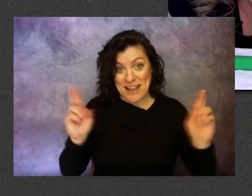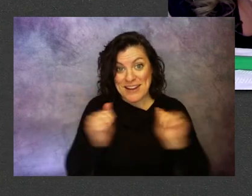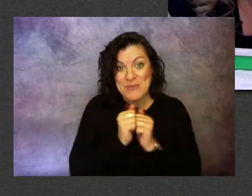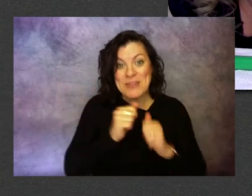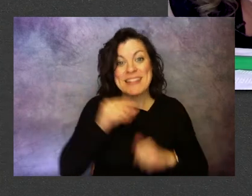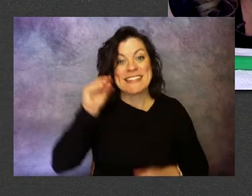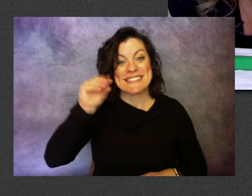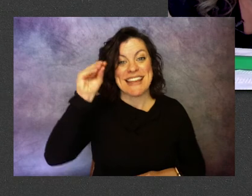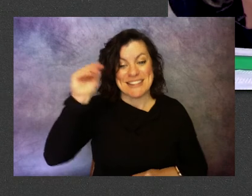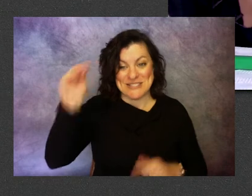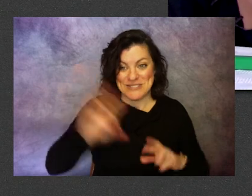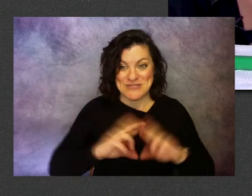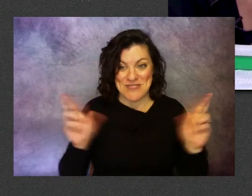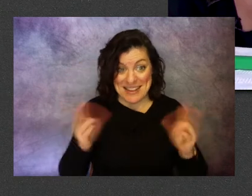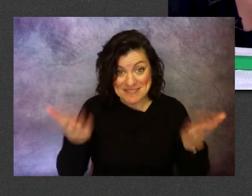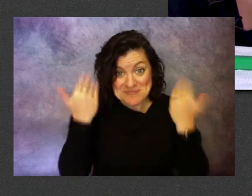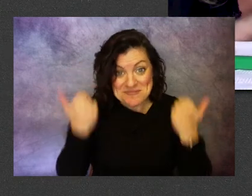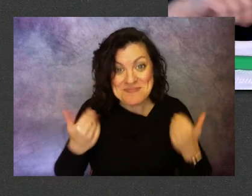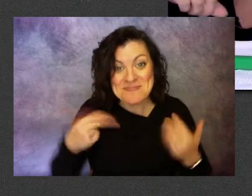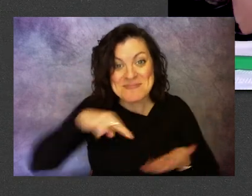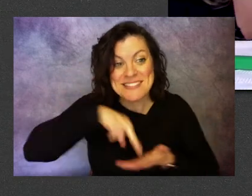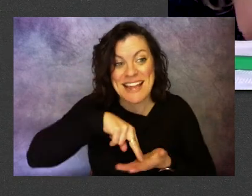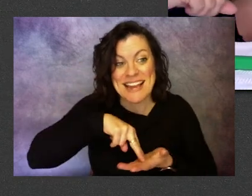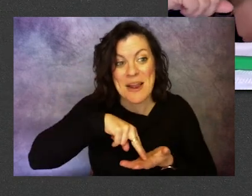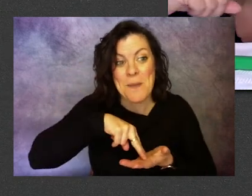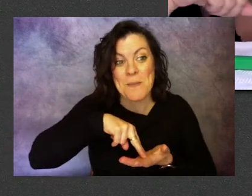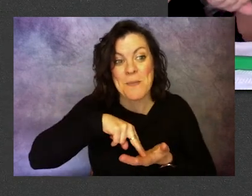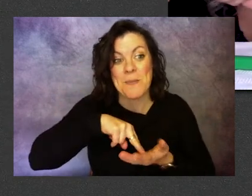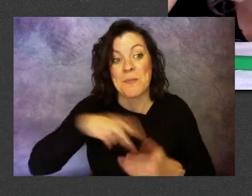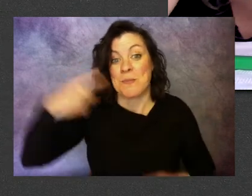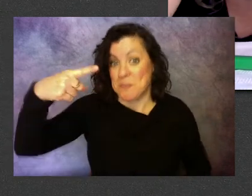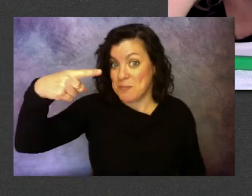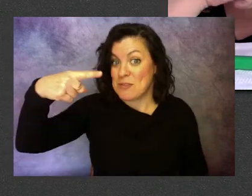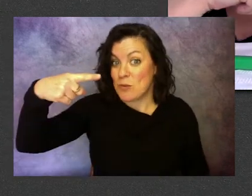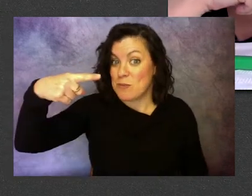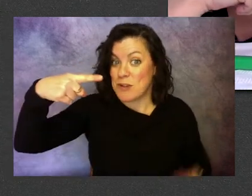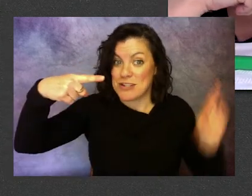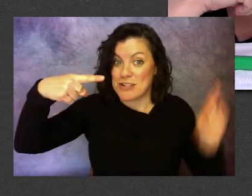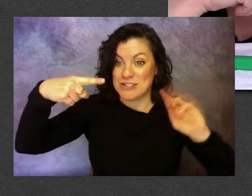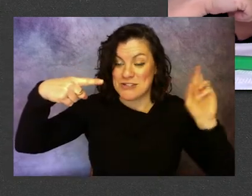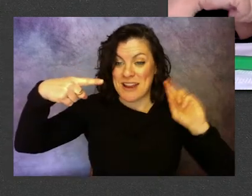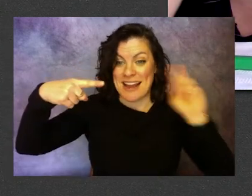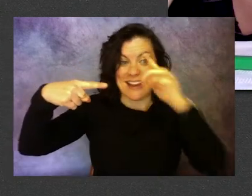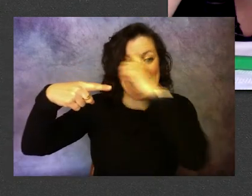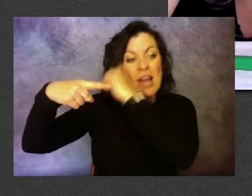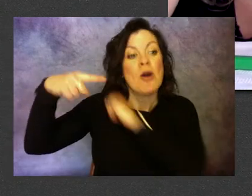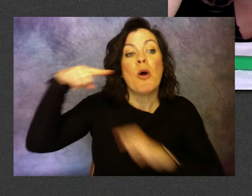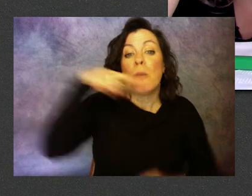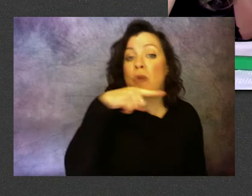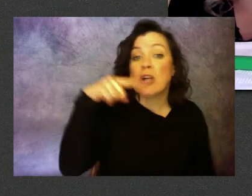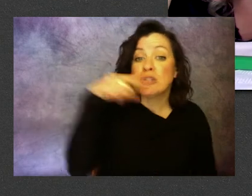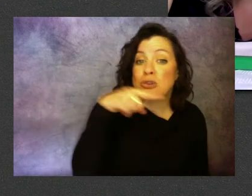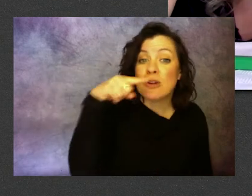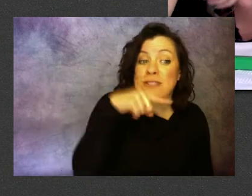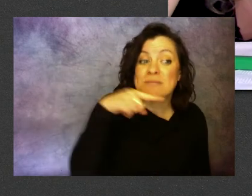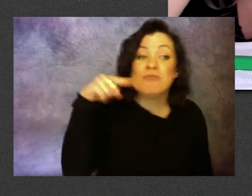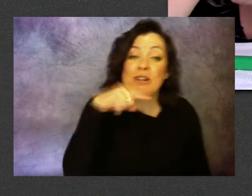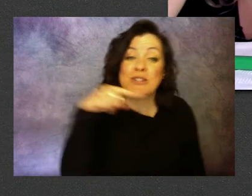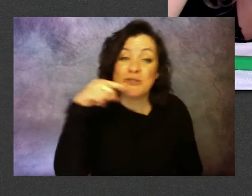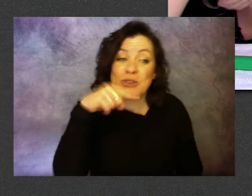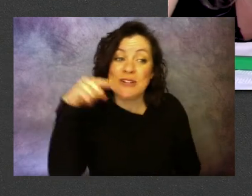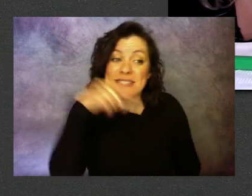up. Okay. Ready? Get out your pretend toothbrush. Brush your